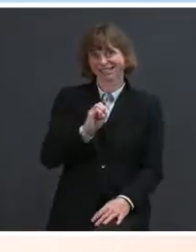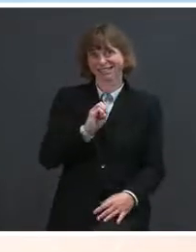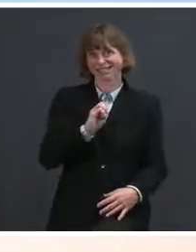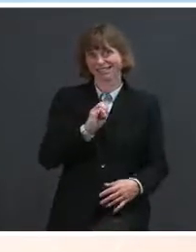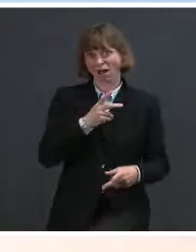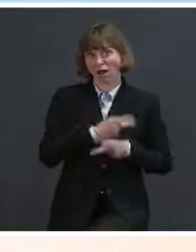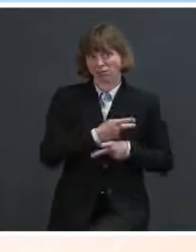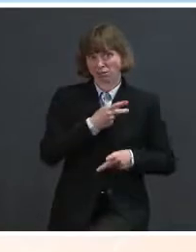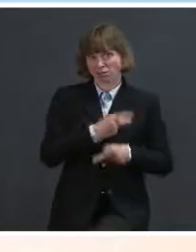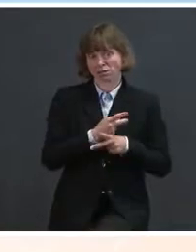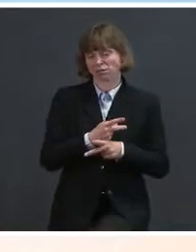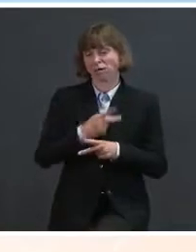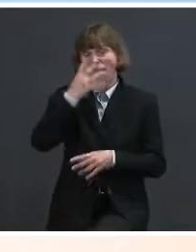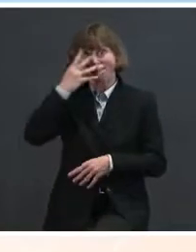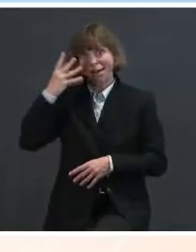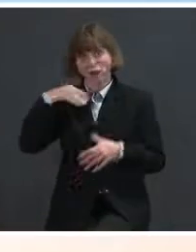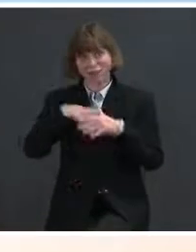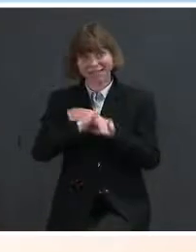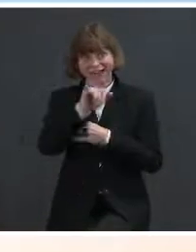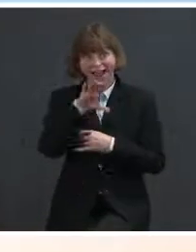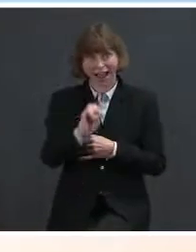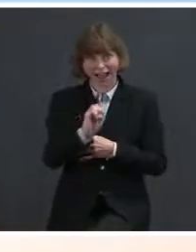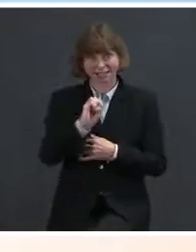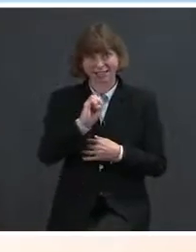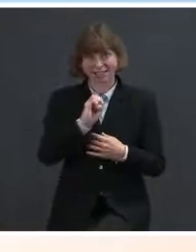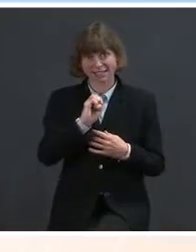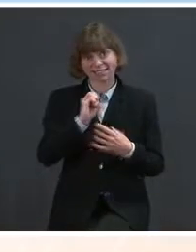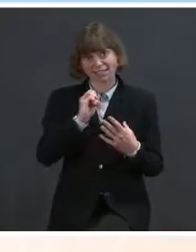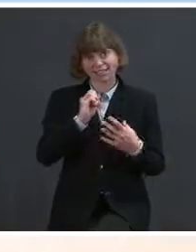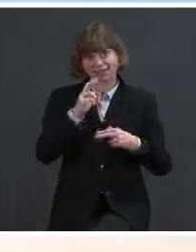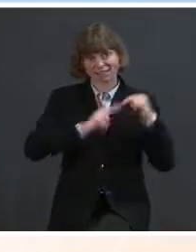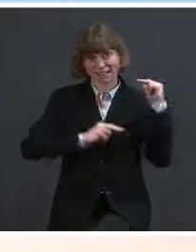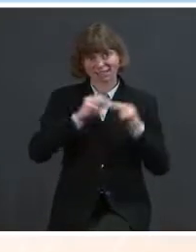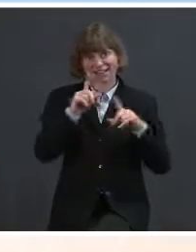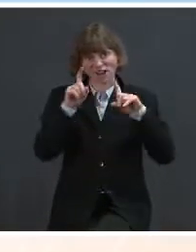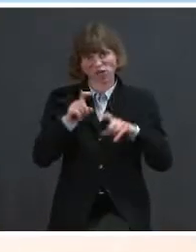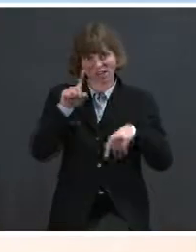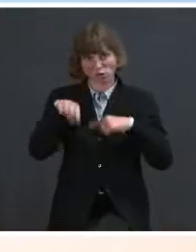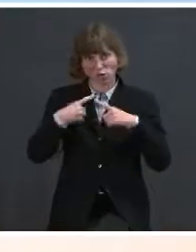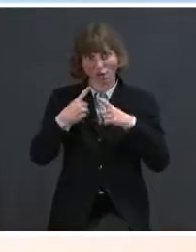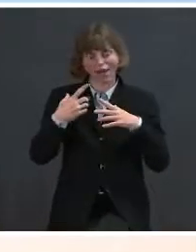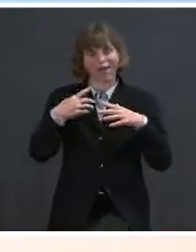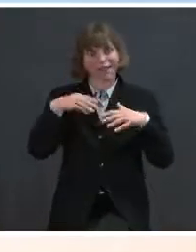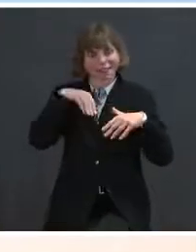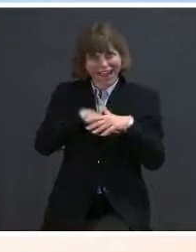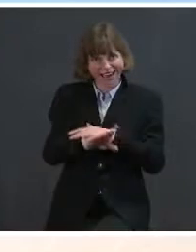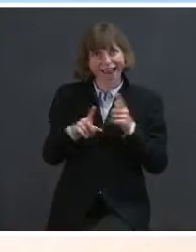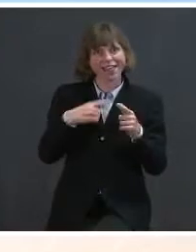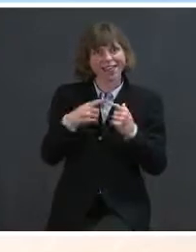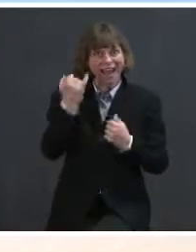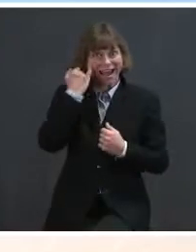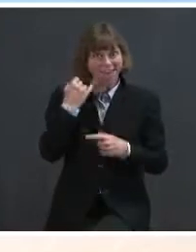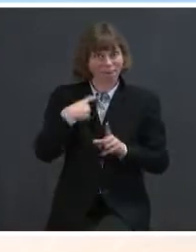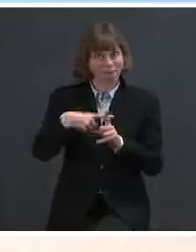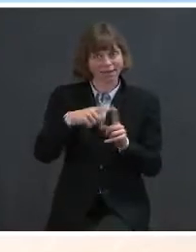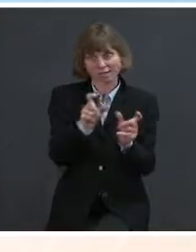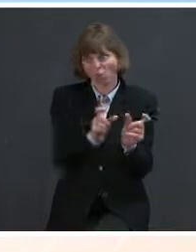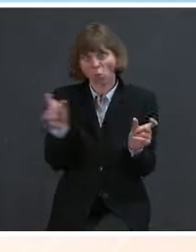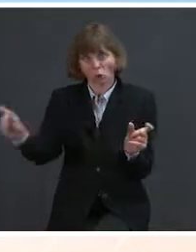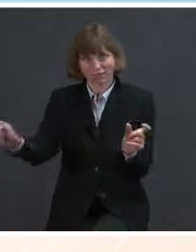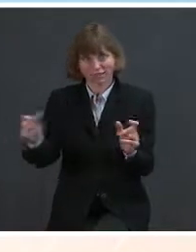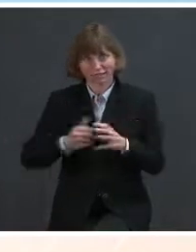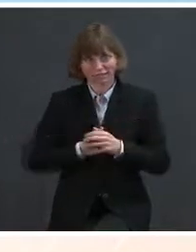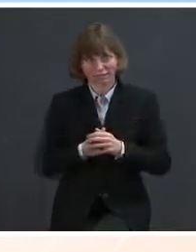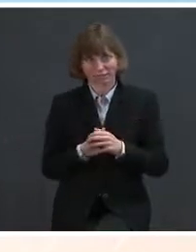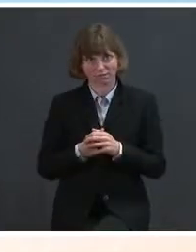Migrants entering ICE facilities are tested upon intake, and they're quarantined if they test positive. That's one category, of course. Unaccompanied